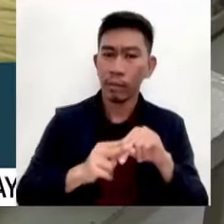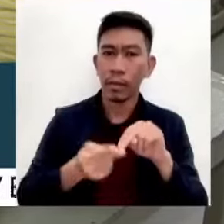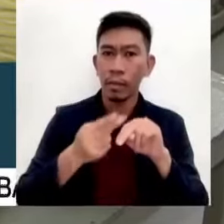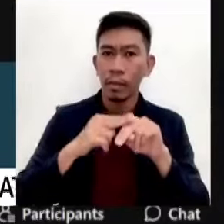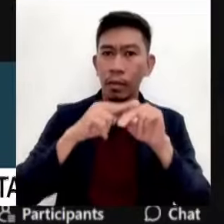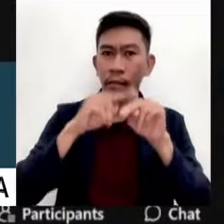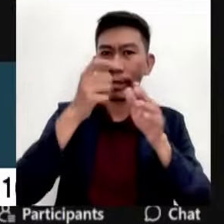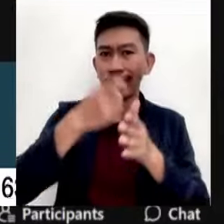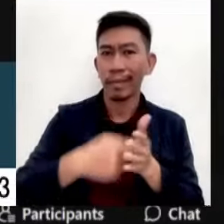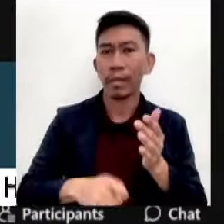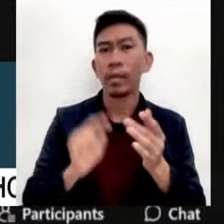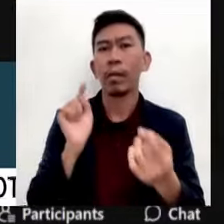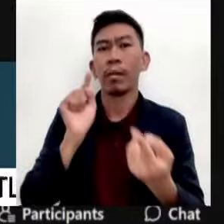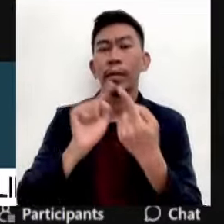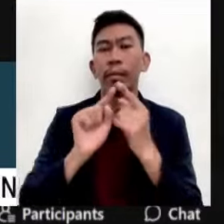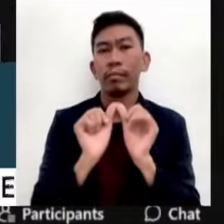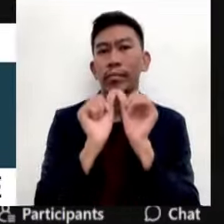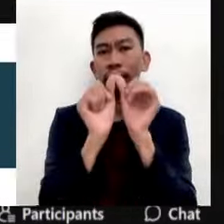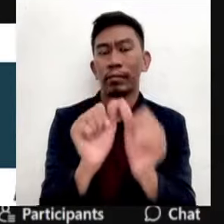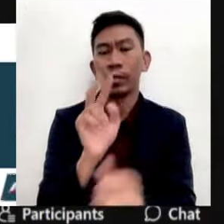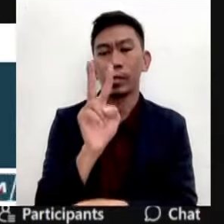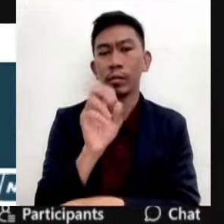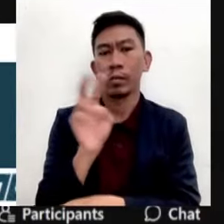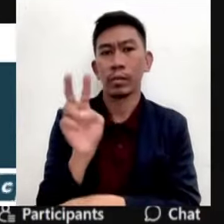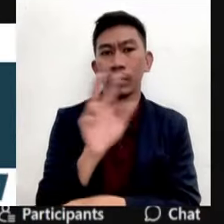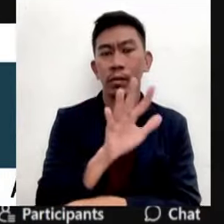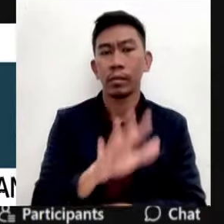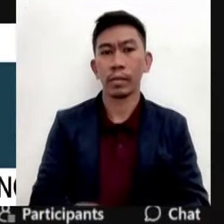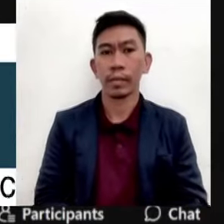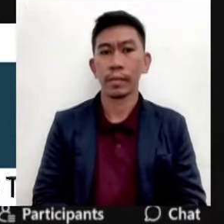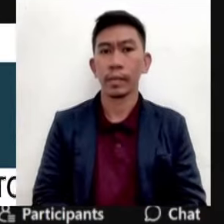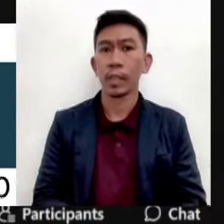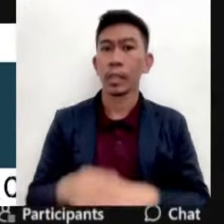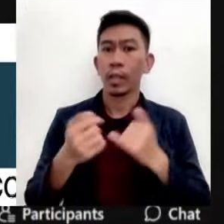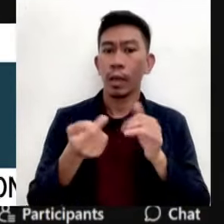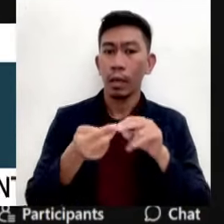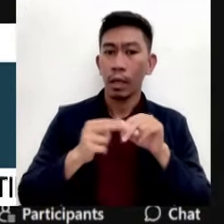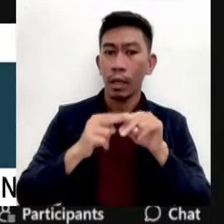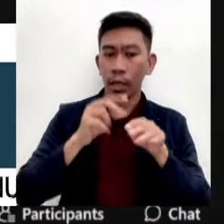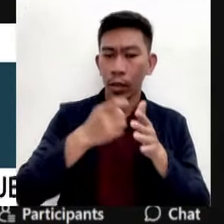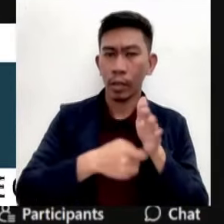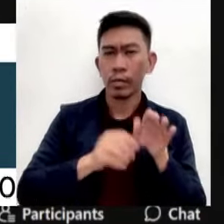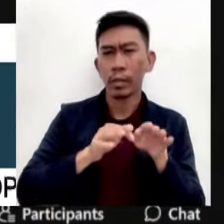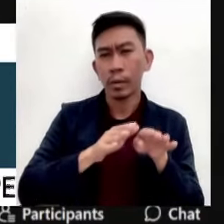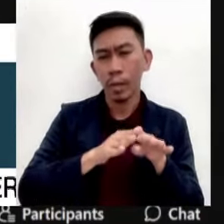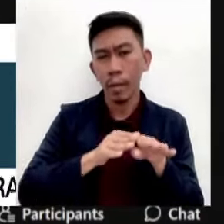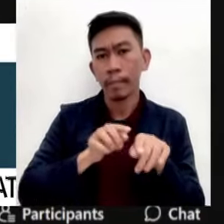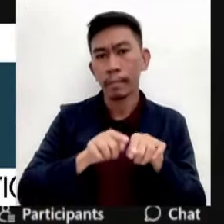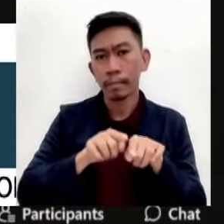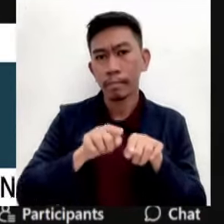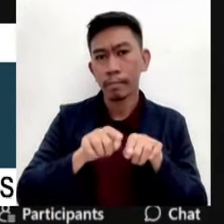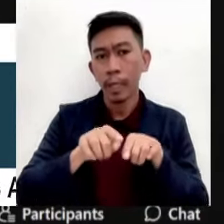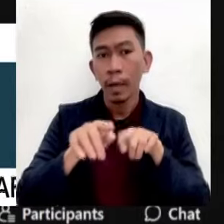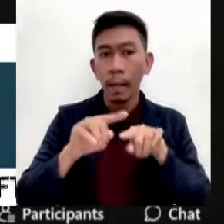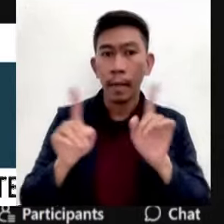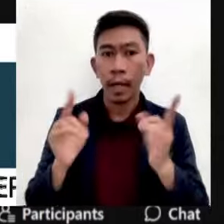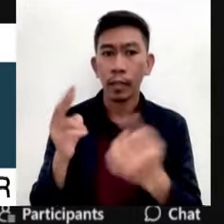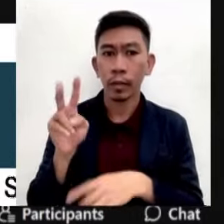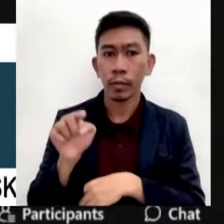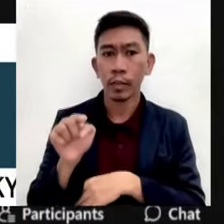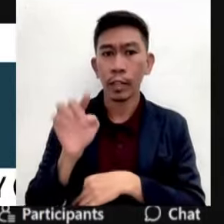2025. Bagamat ang inflation ay bumabagal, nasa 2.8% nitong January 2024,